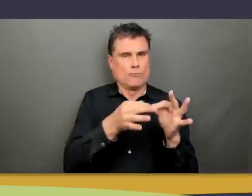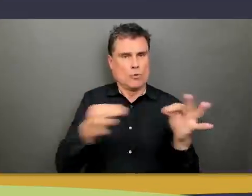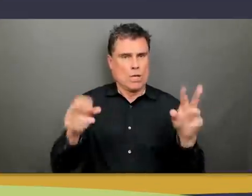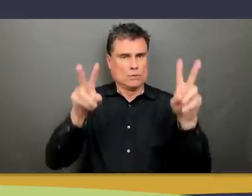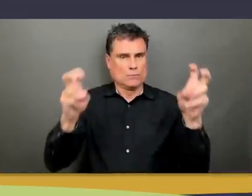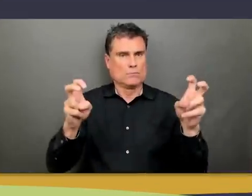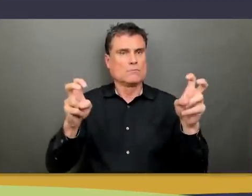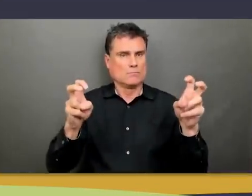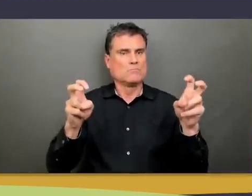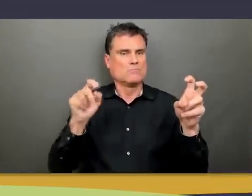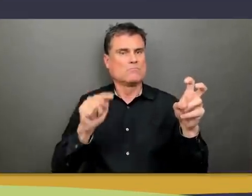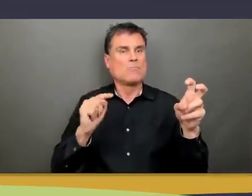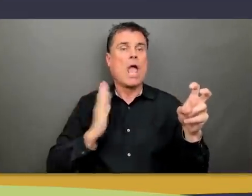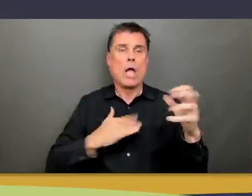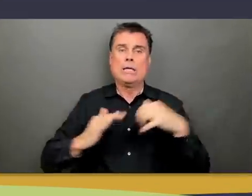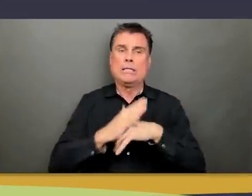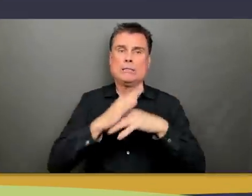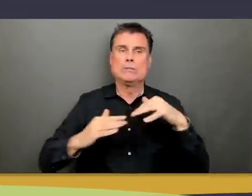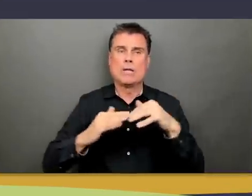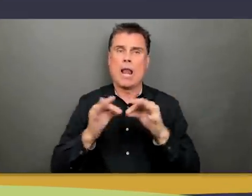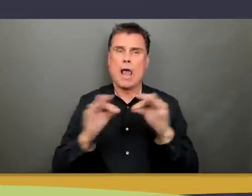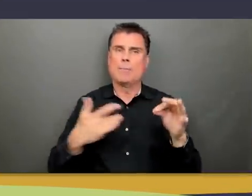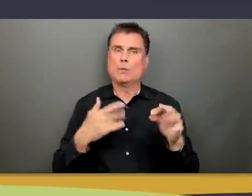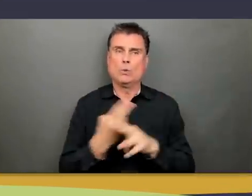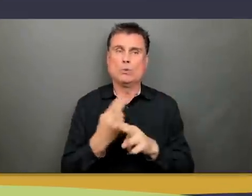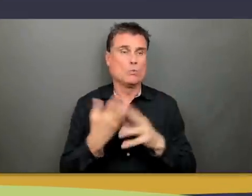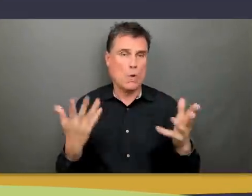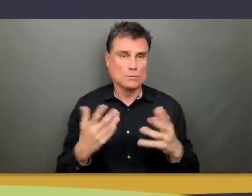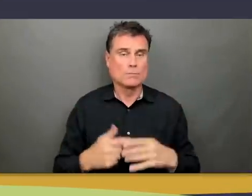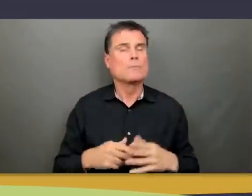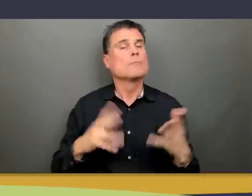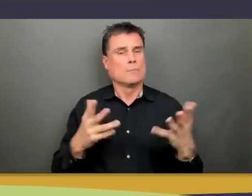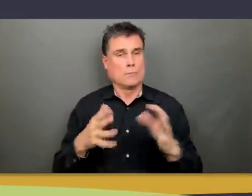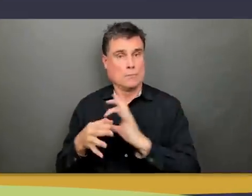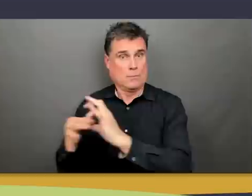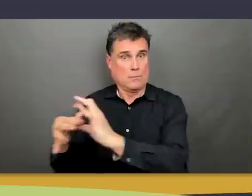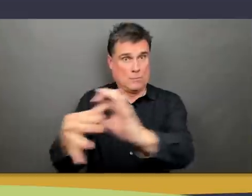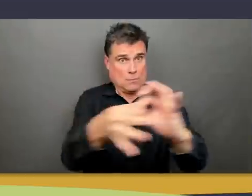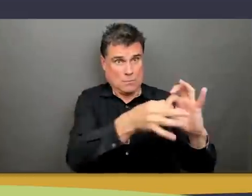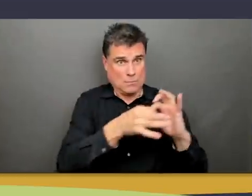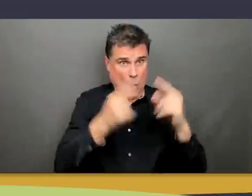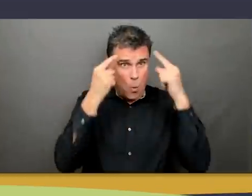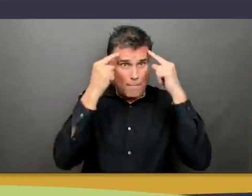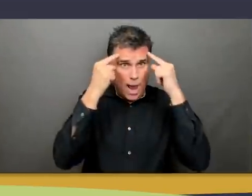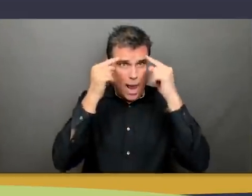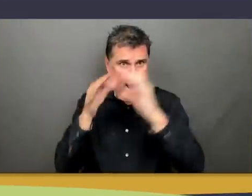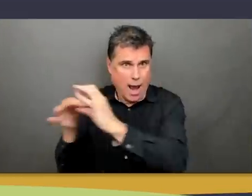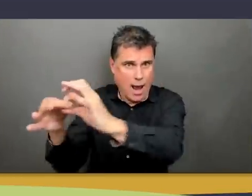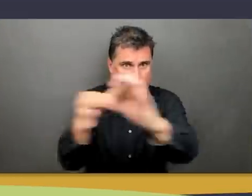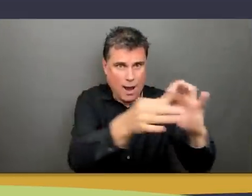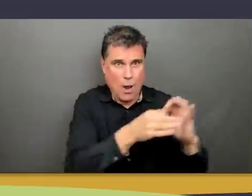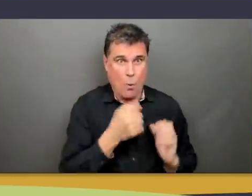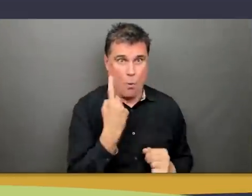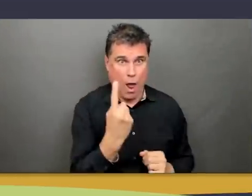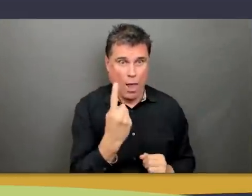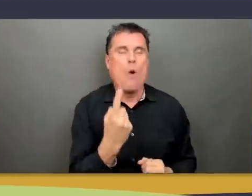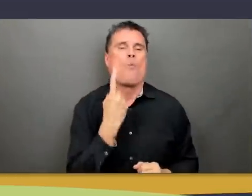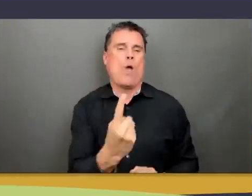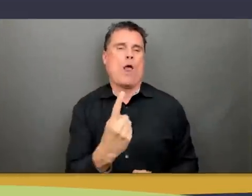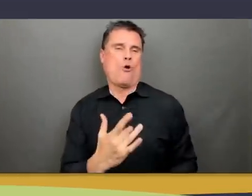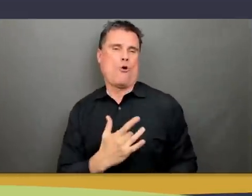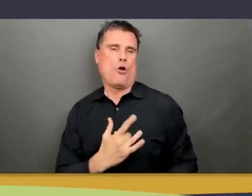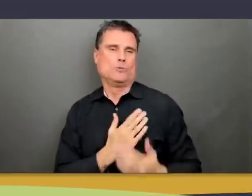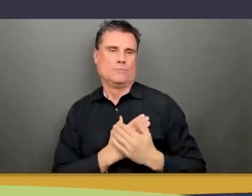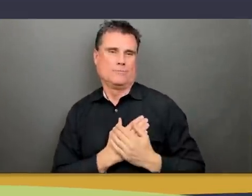working together. Lots of Shwali, we're all one spirit. In our communities and our cultures, you often see us sit around in circles in our lawn